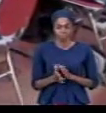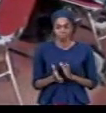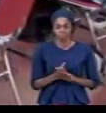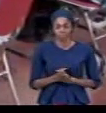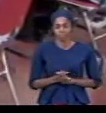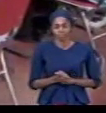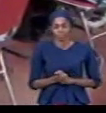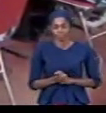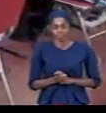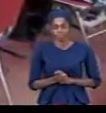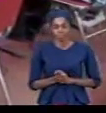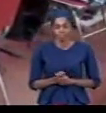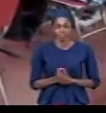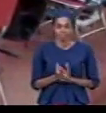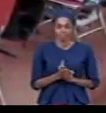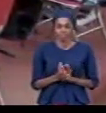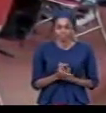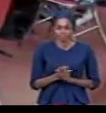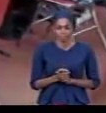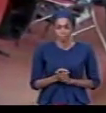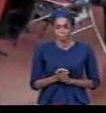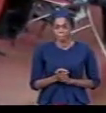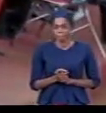Shama, Shama,